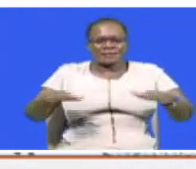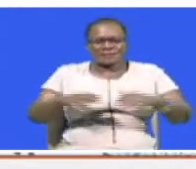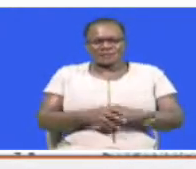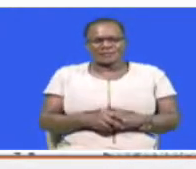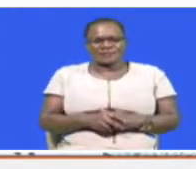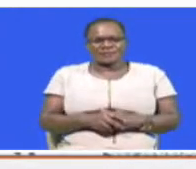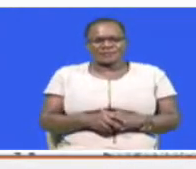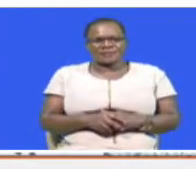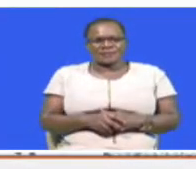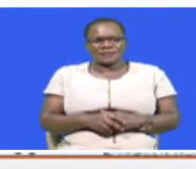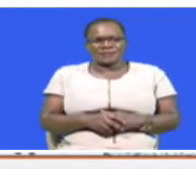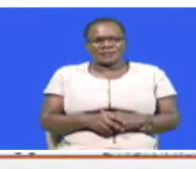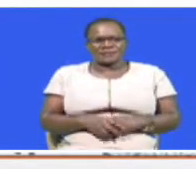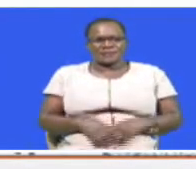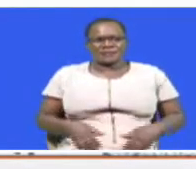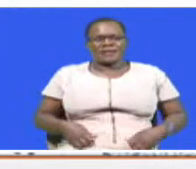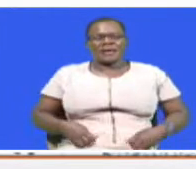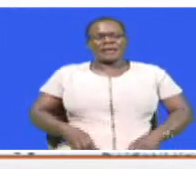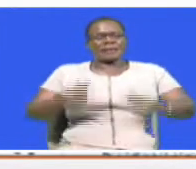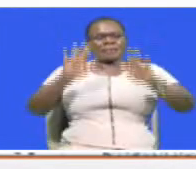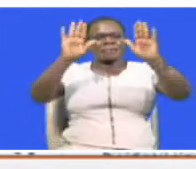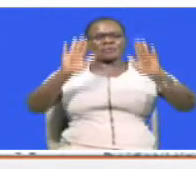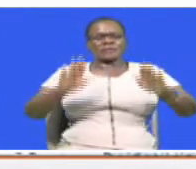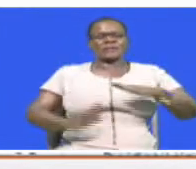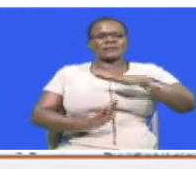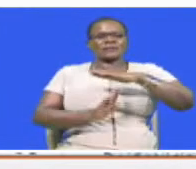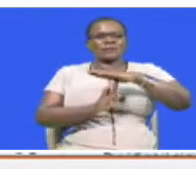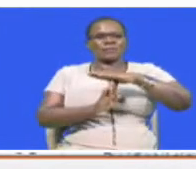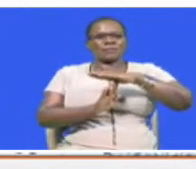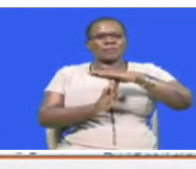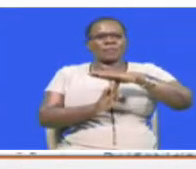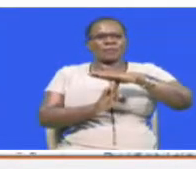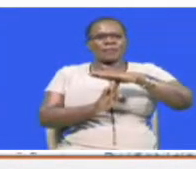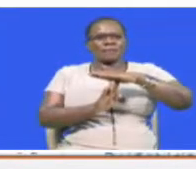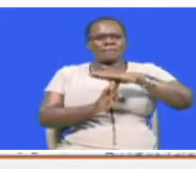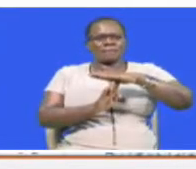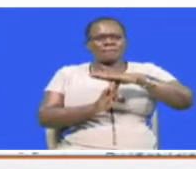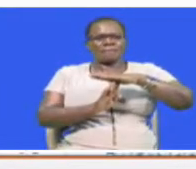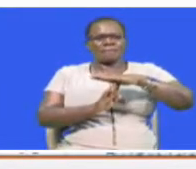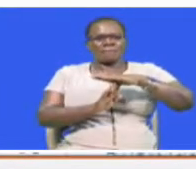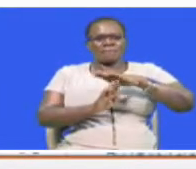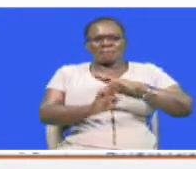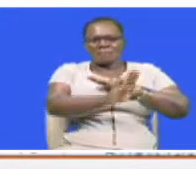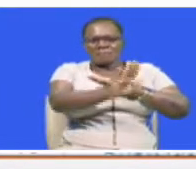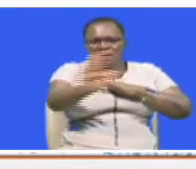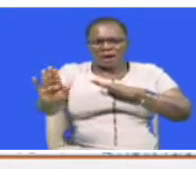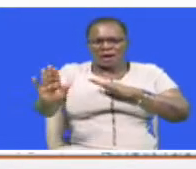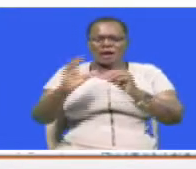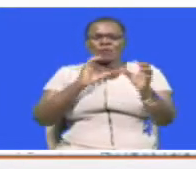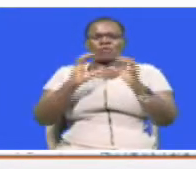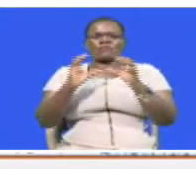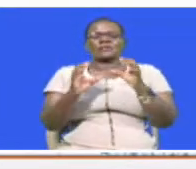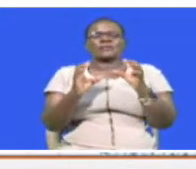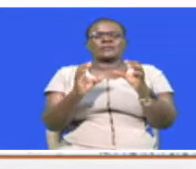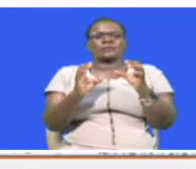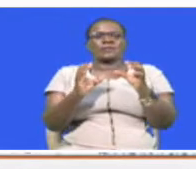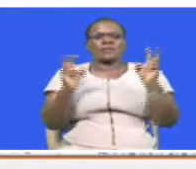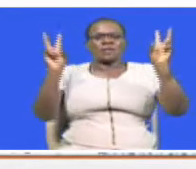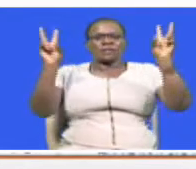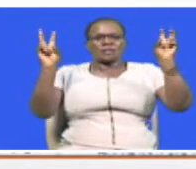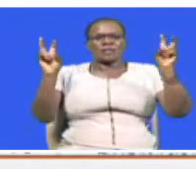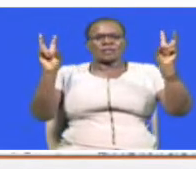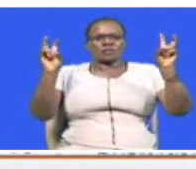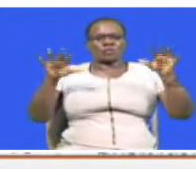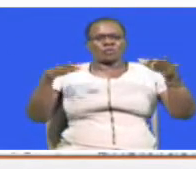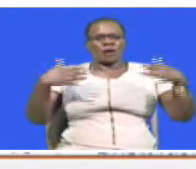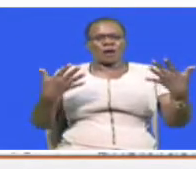is absolutely essential. So, in your conversation, the issue of how